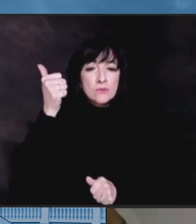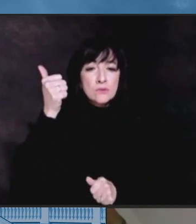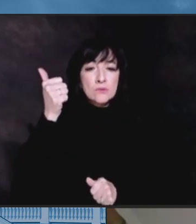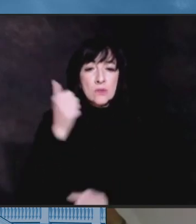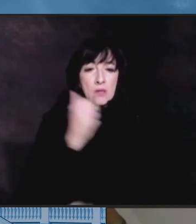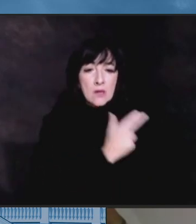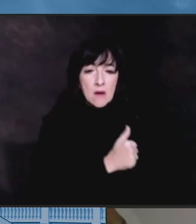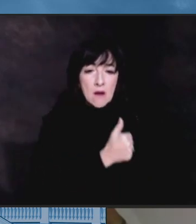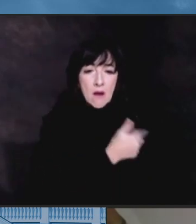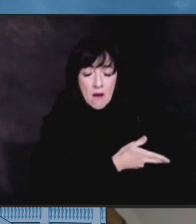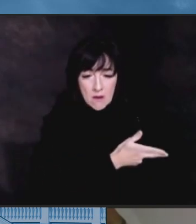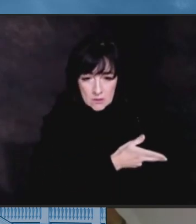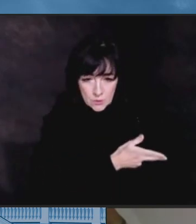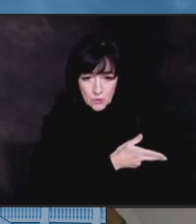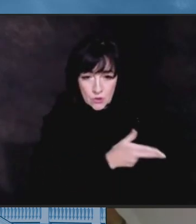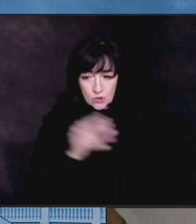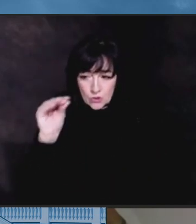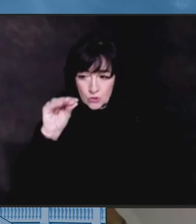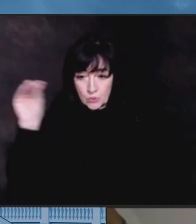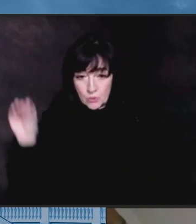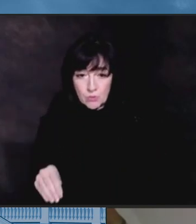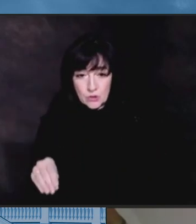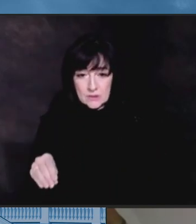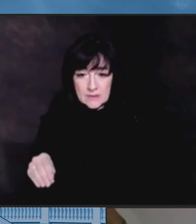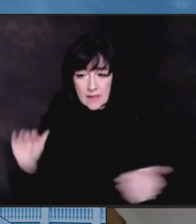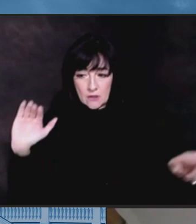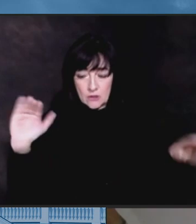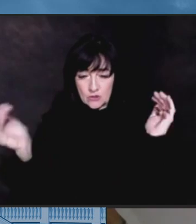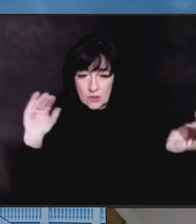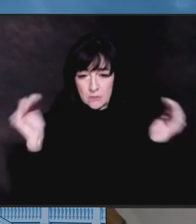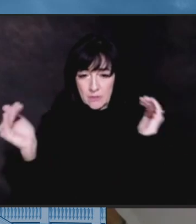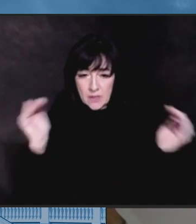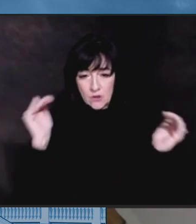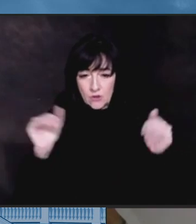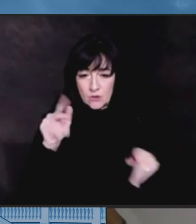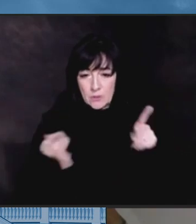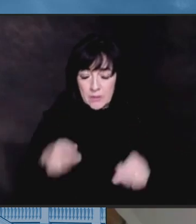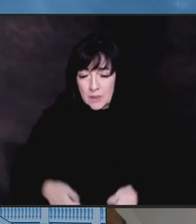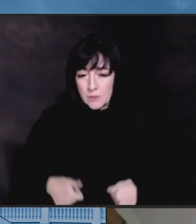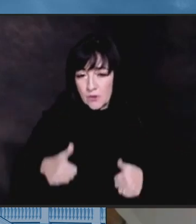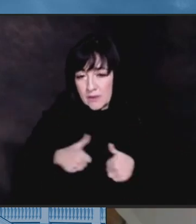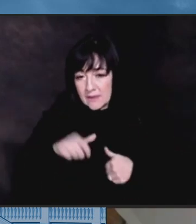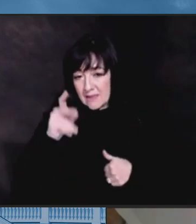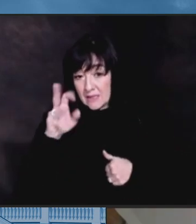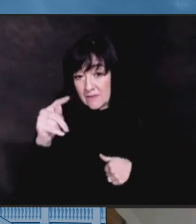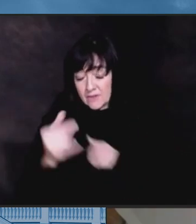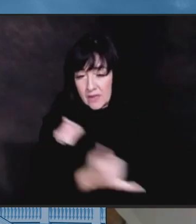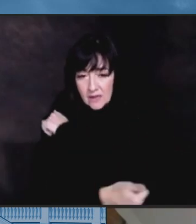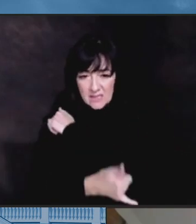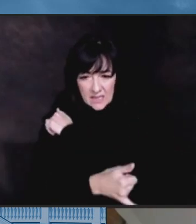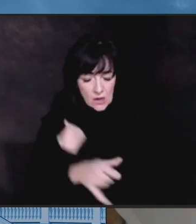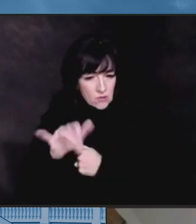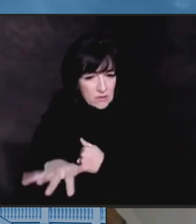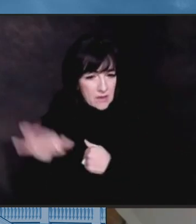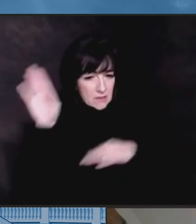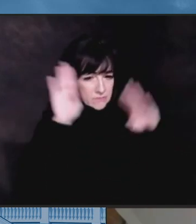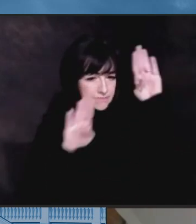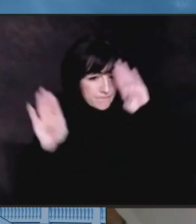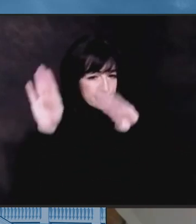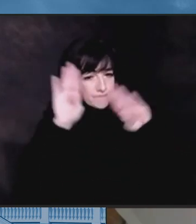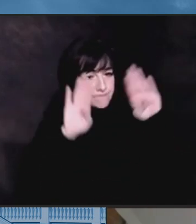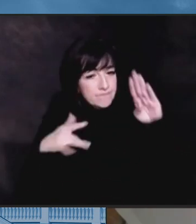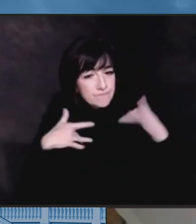hospitalizations as a percentage of the population, the highest increase in new positive cases, which is very concerning. Kent